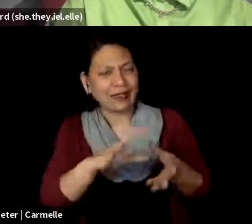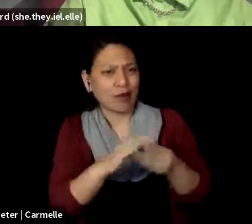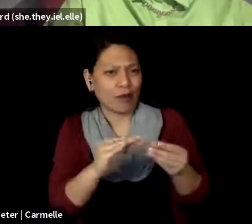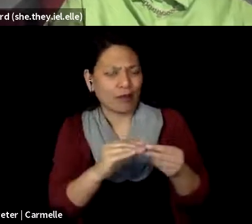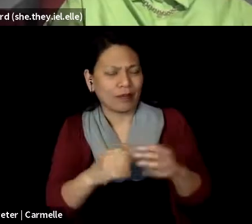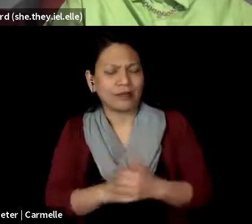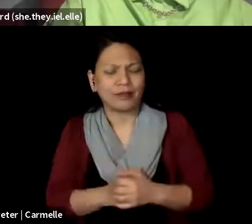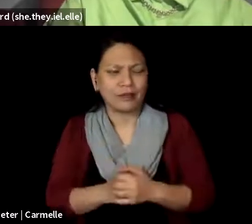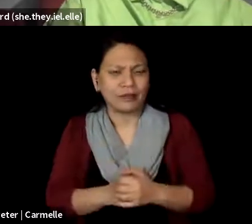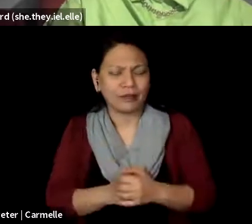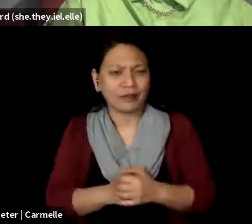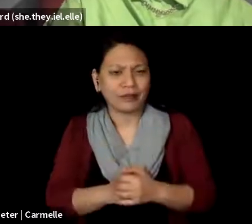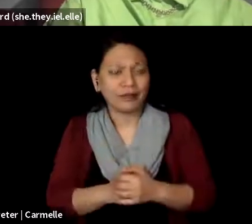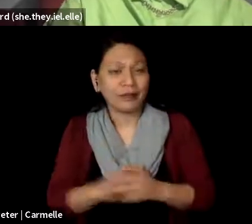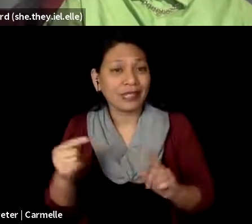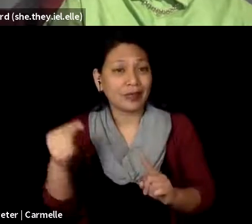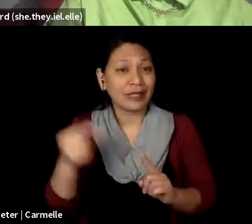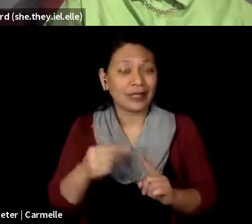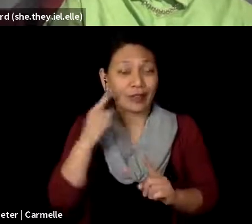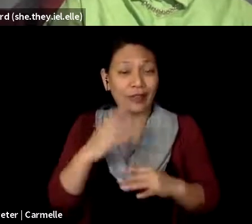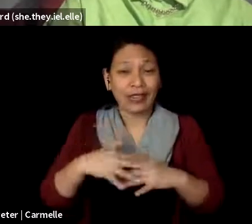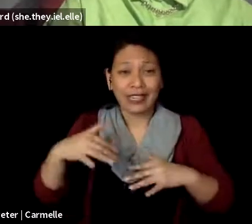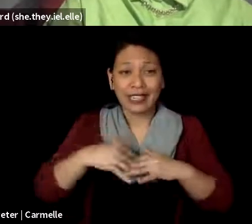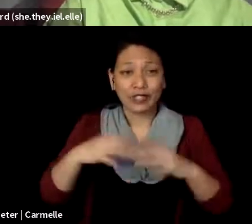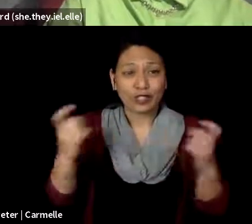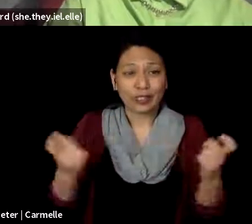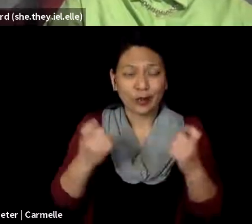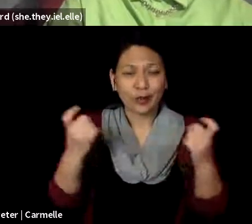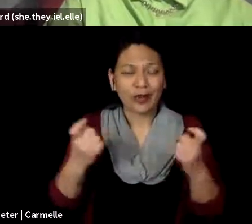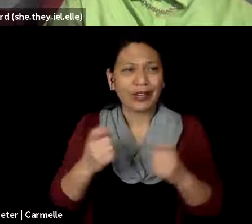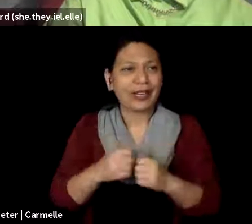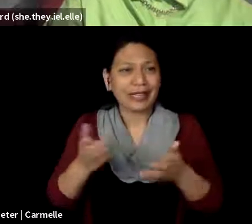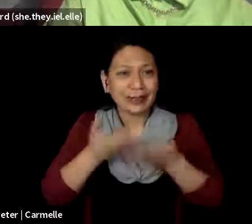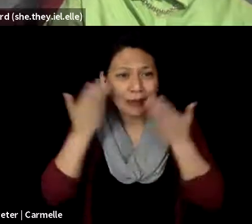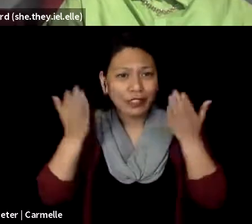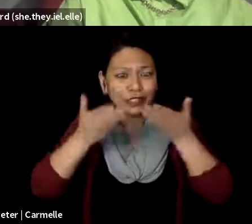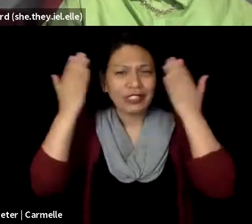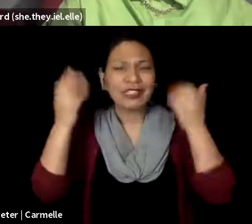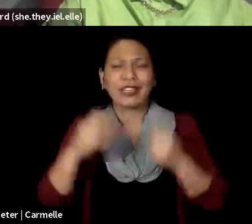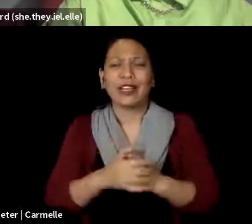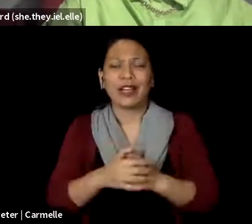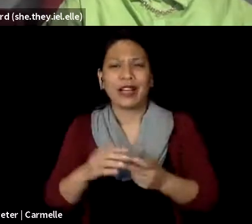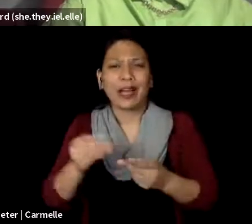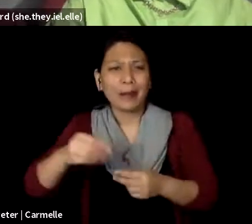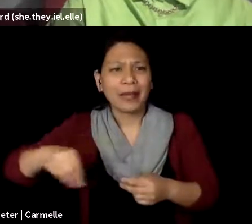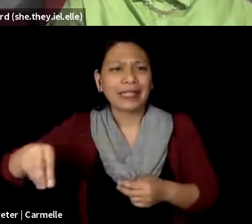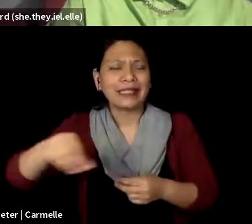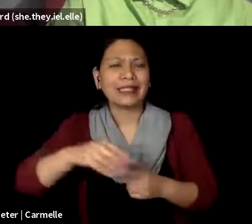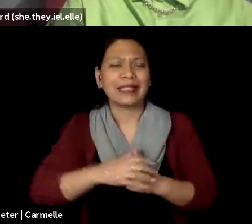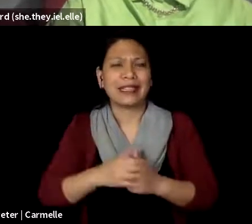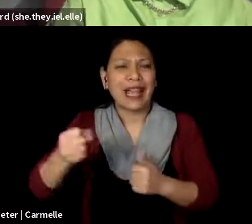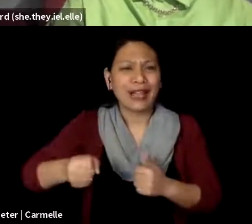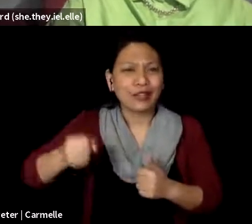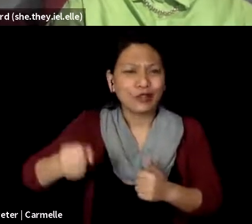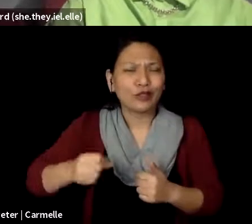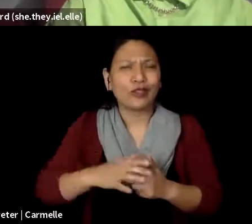And that particularly when it comes to like indigenous ceremonies, like smudging and being, having medicine present, having elders present or